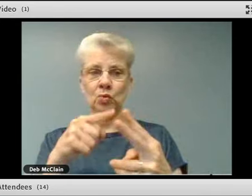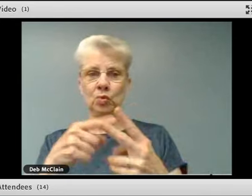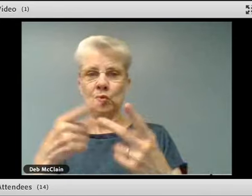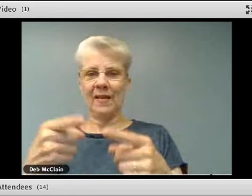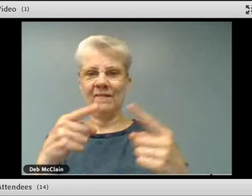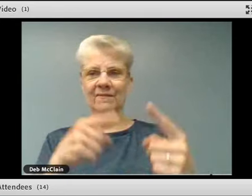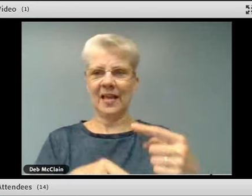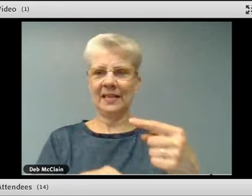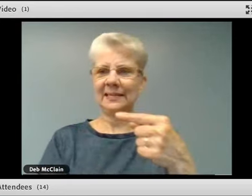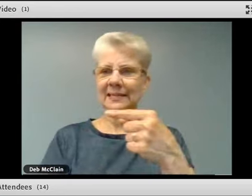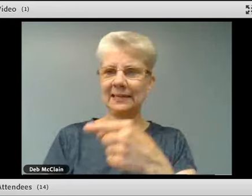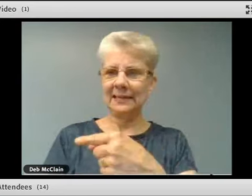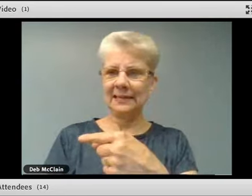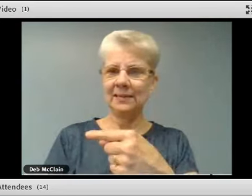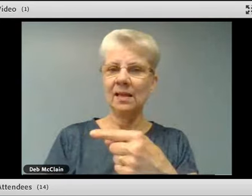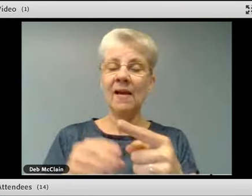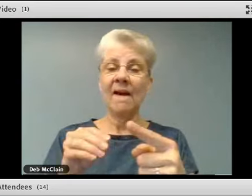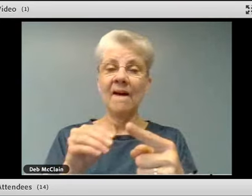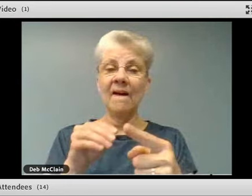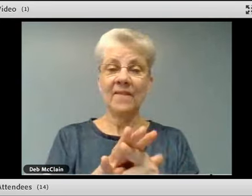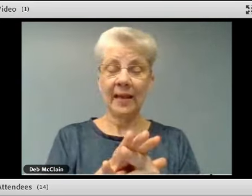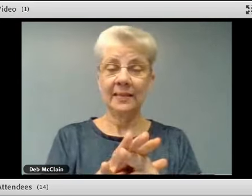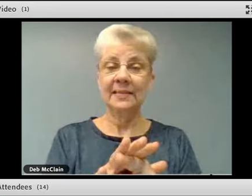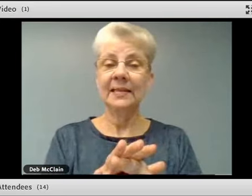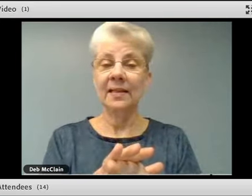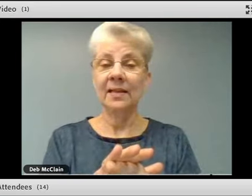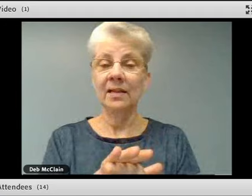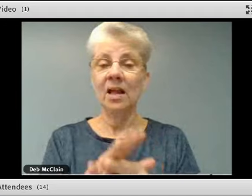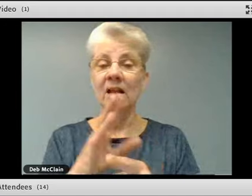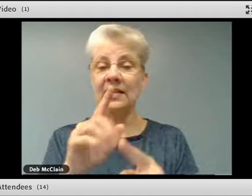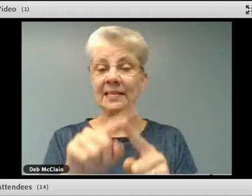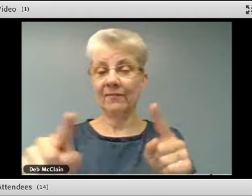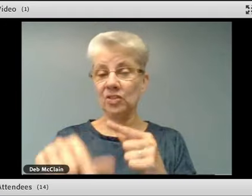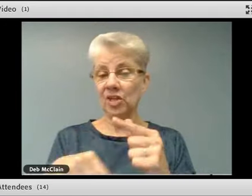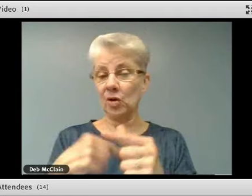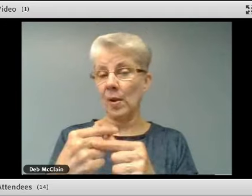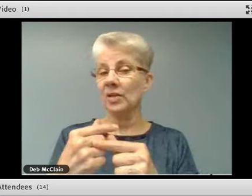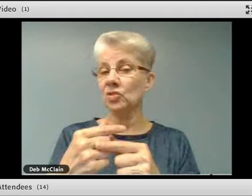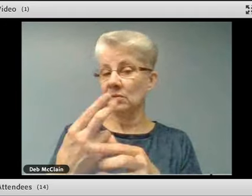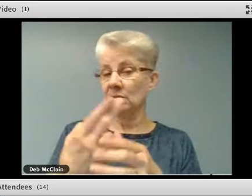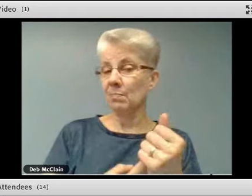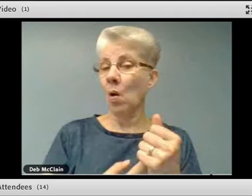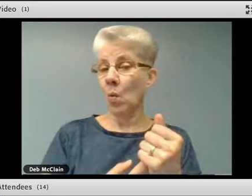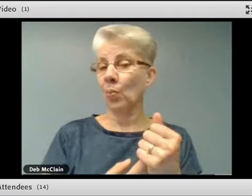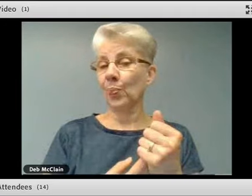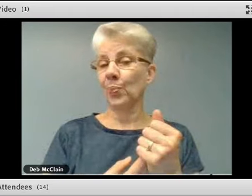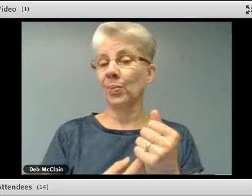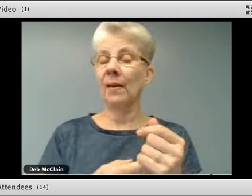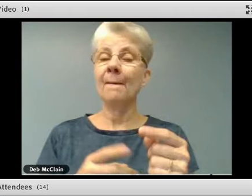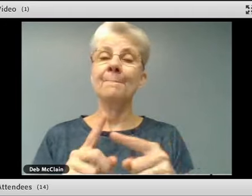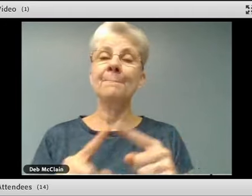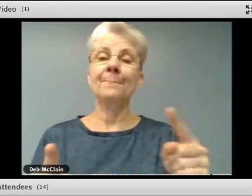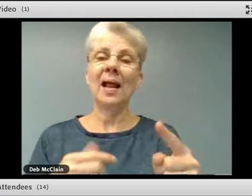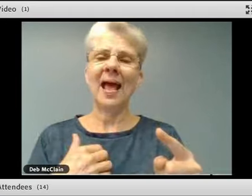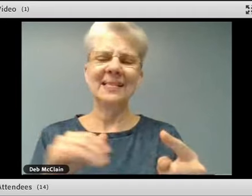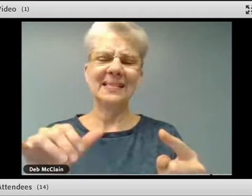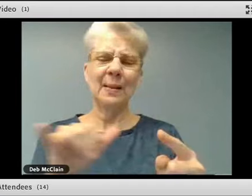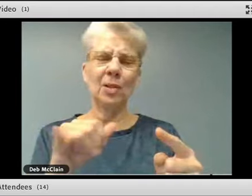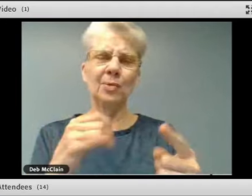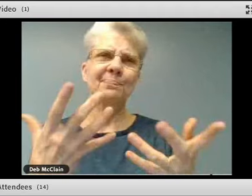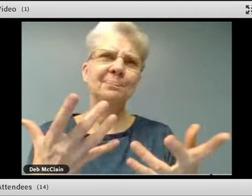affected those two different generations, but had similar reverberations